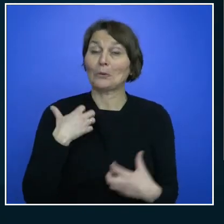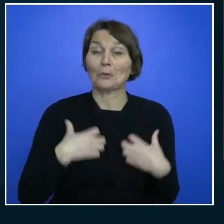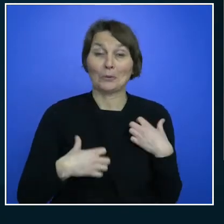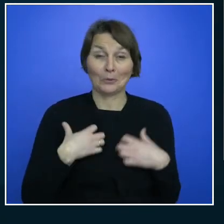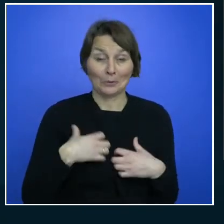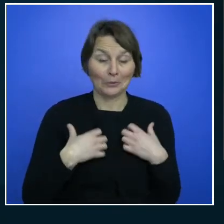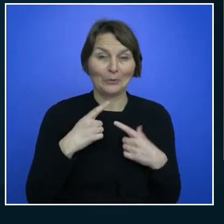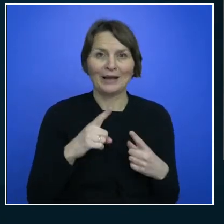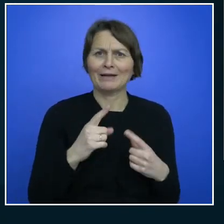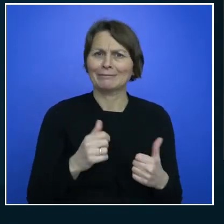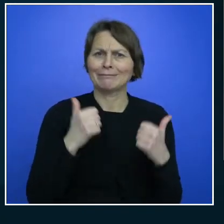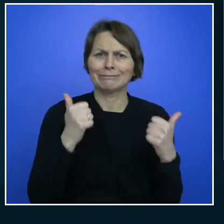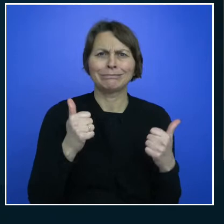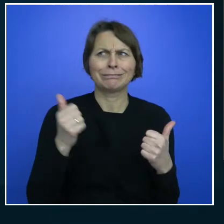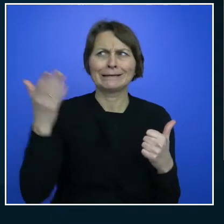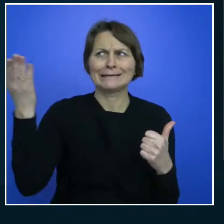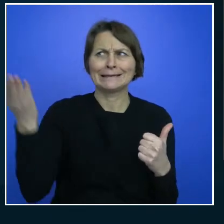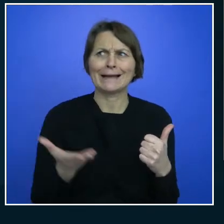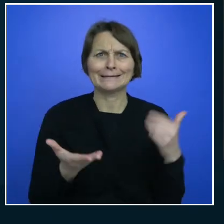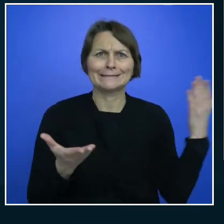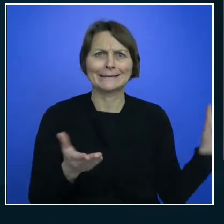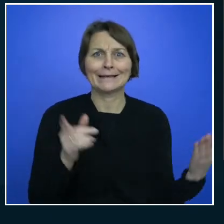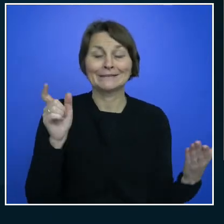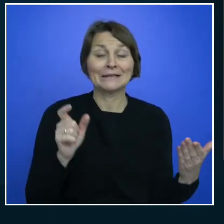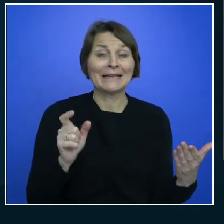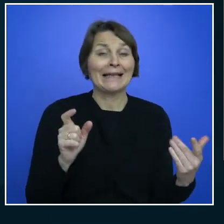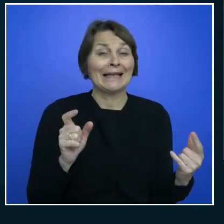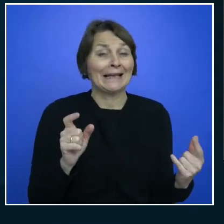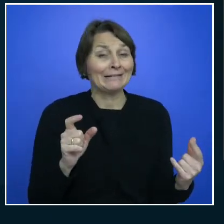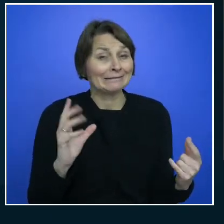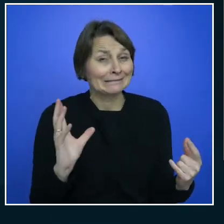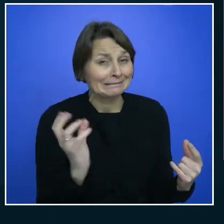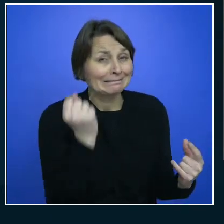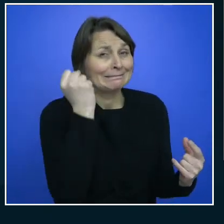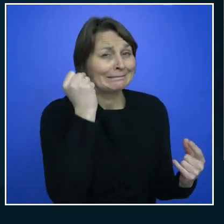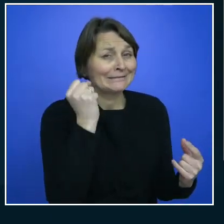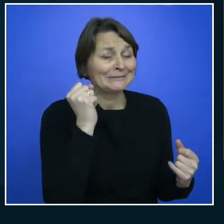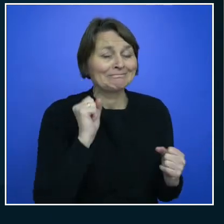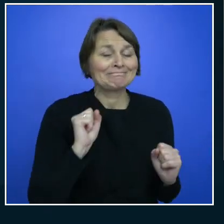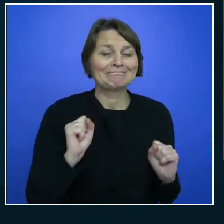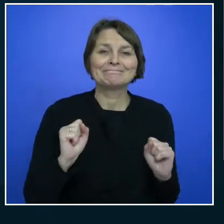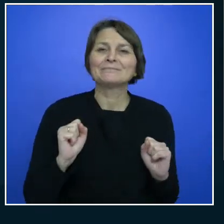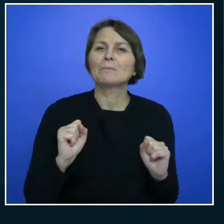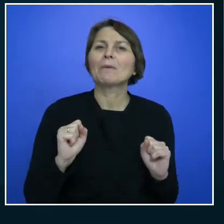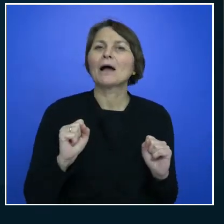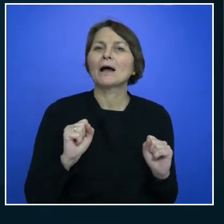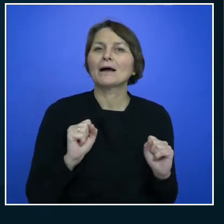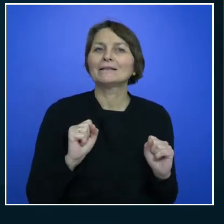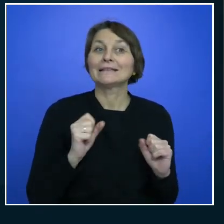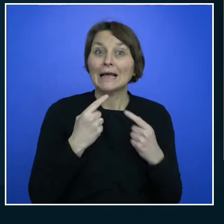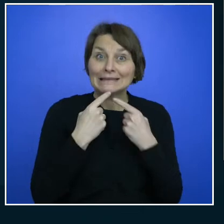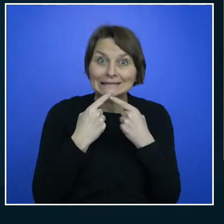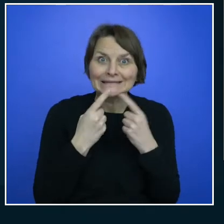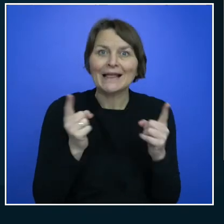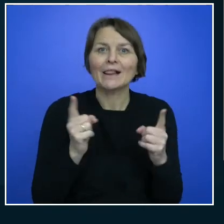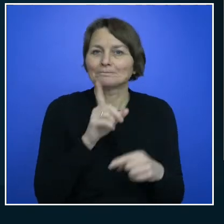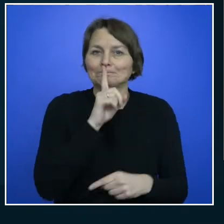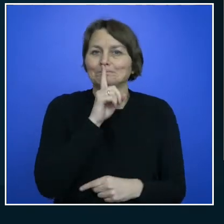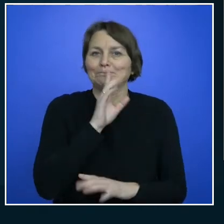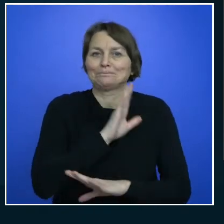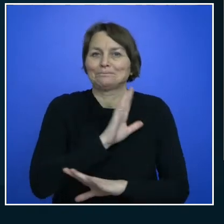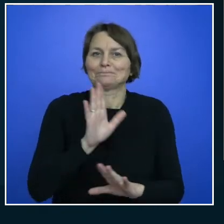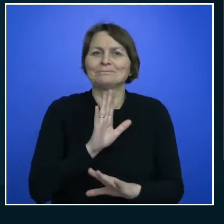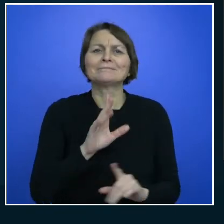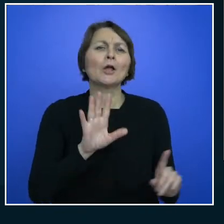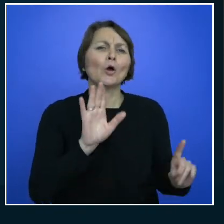planned. If it all works out. So. But we won't do any spoilers, I think, right? No, just check our